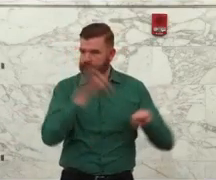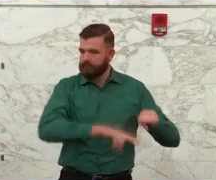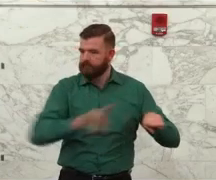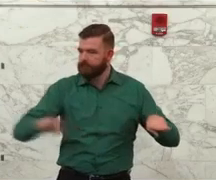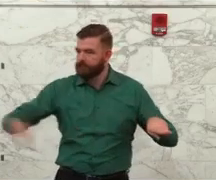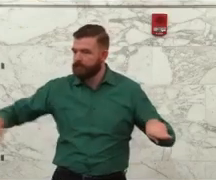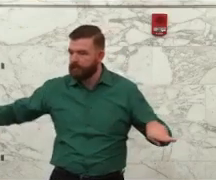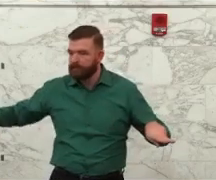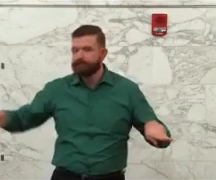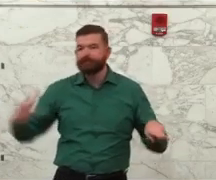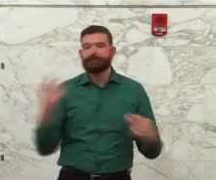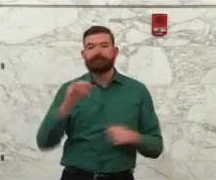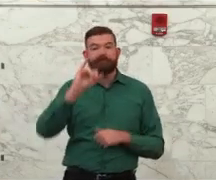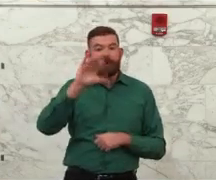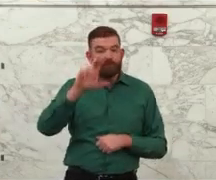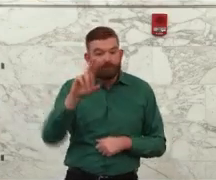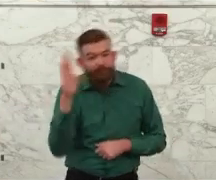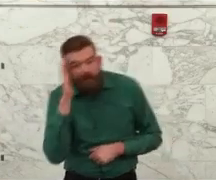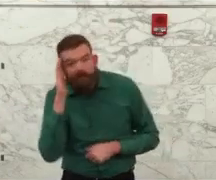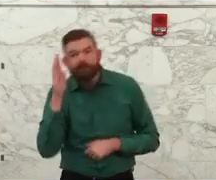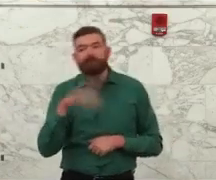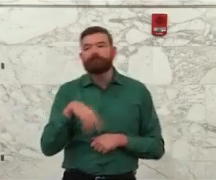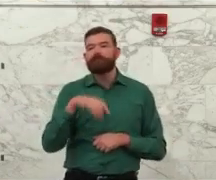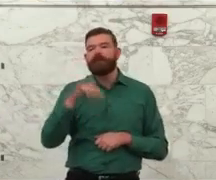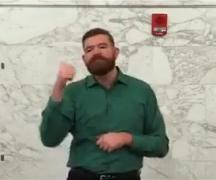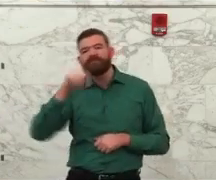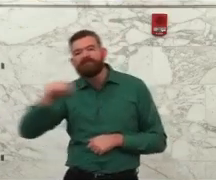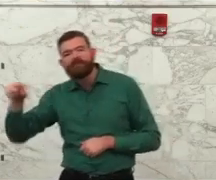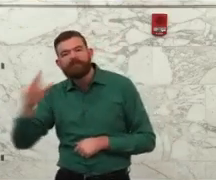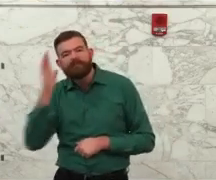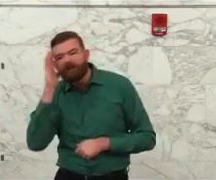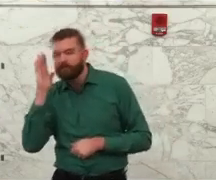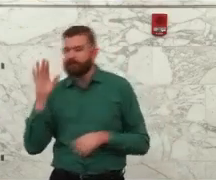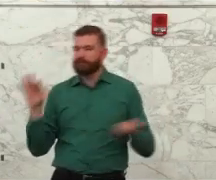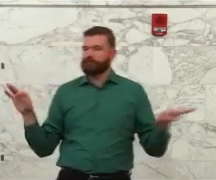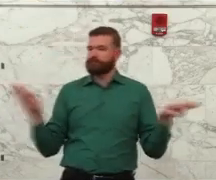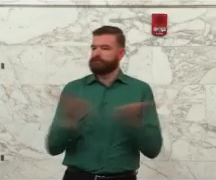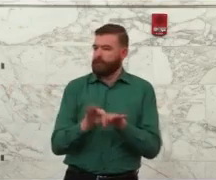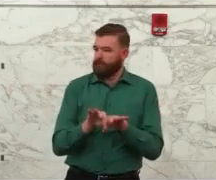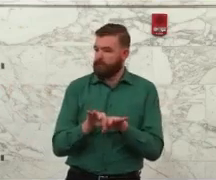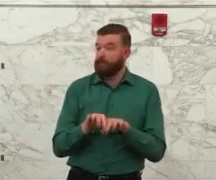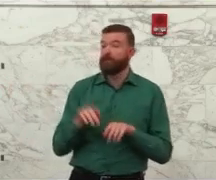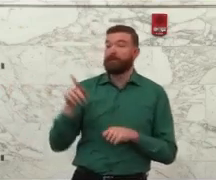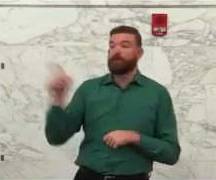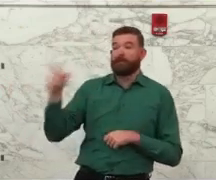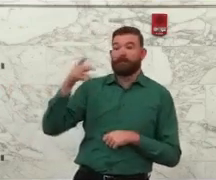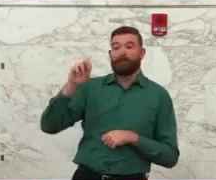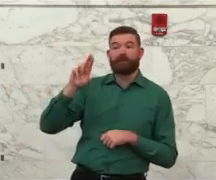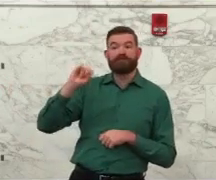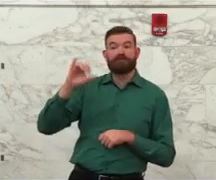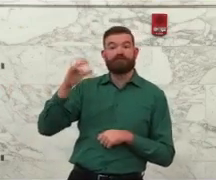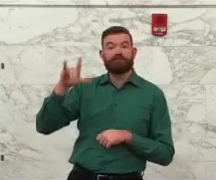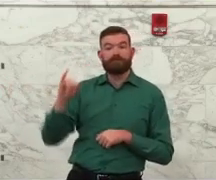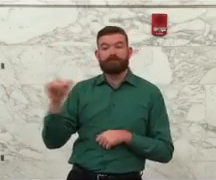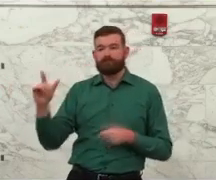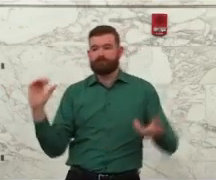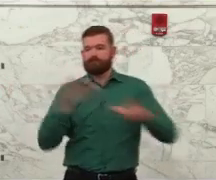why Judy and Pat and their teams are so aggressively out working with the Army Corps of Engineers to expand that